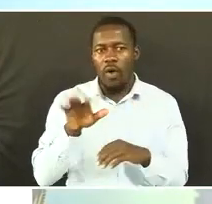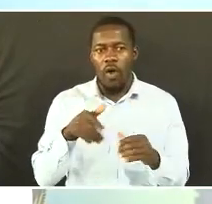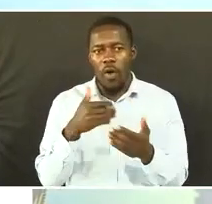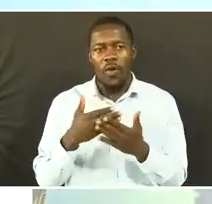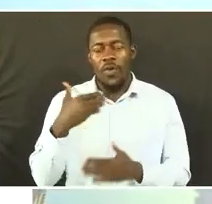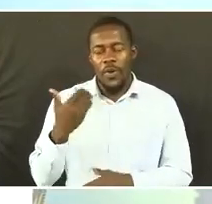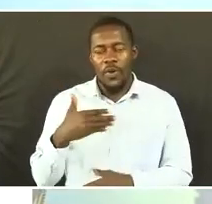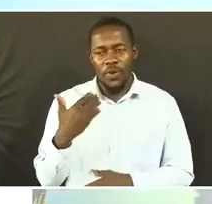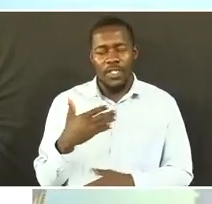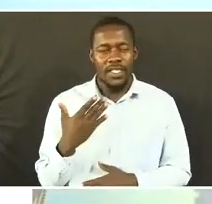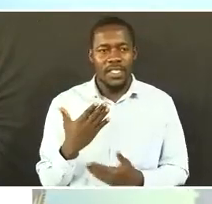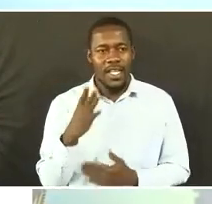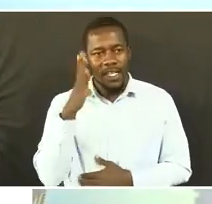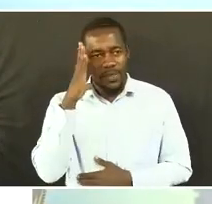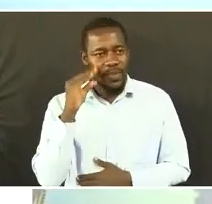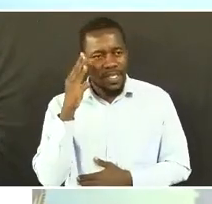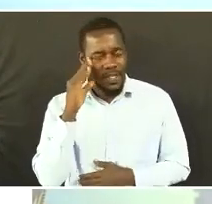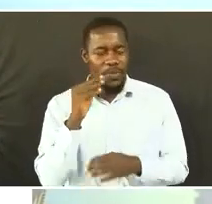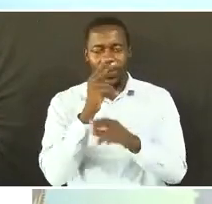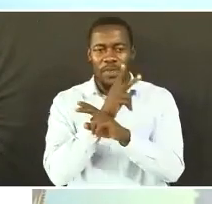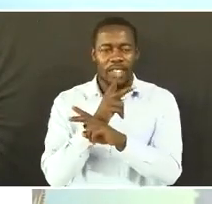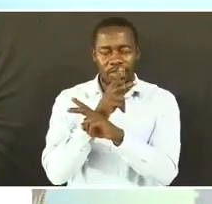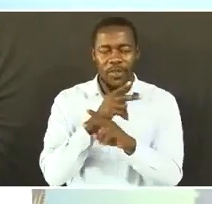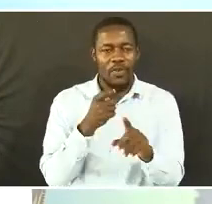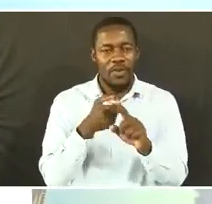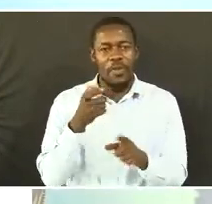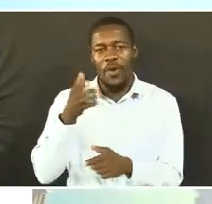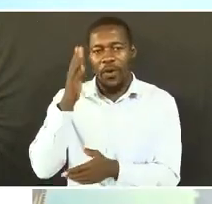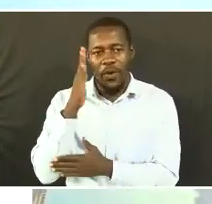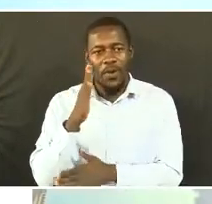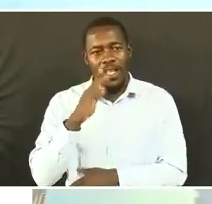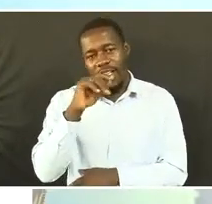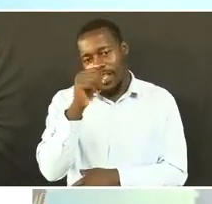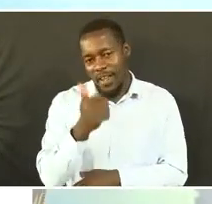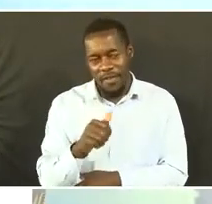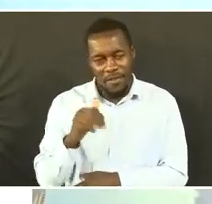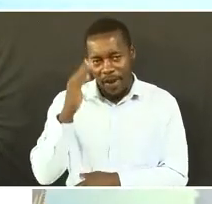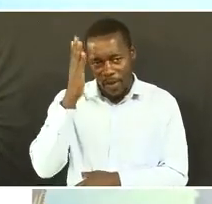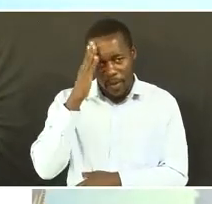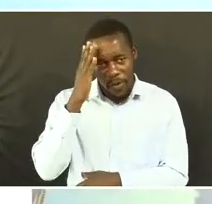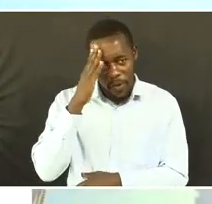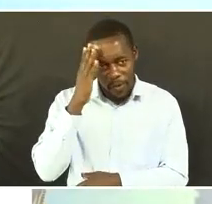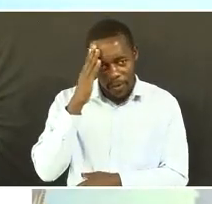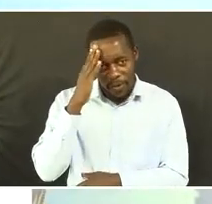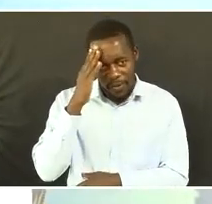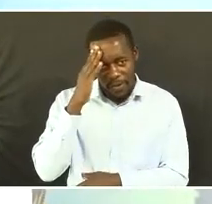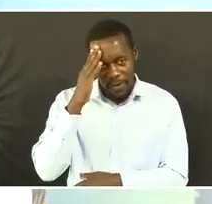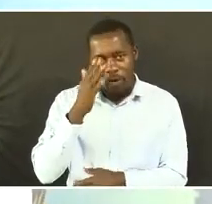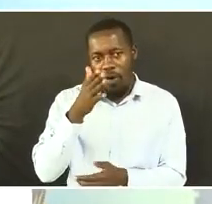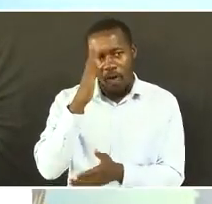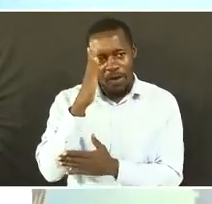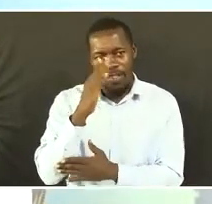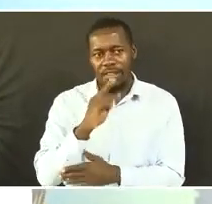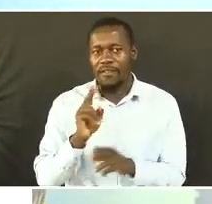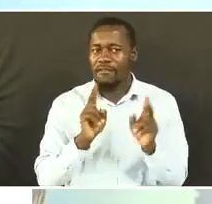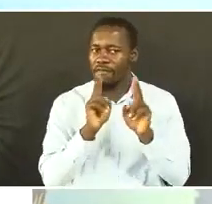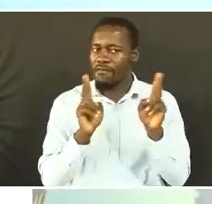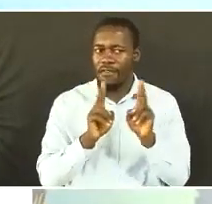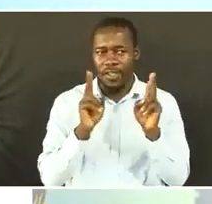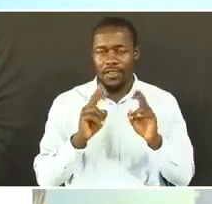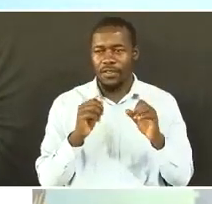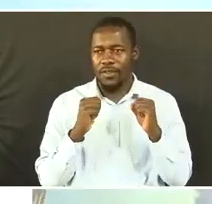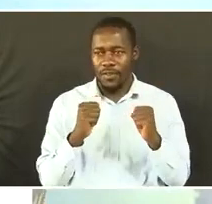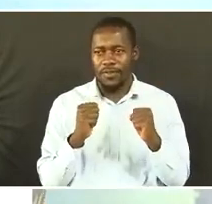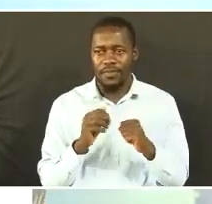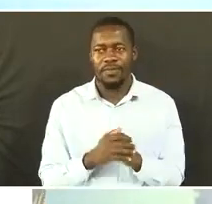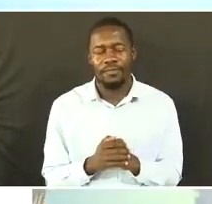holy angels. We shall never know until in light of eternity we see the providences of God. Would you say amen?